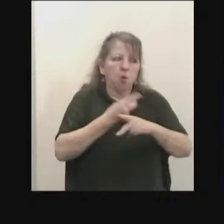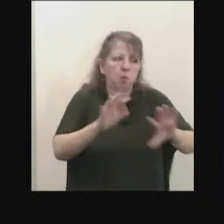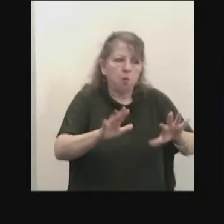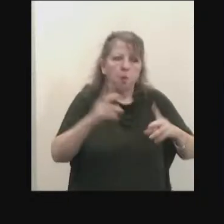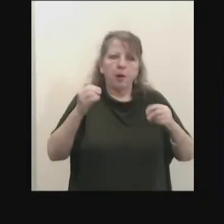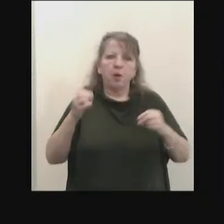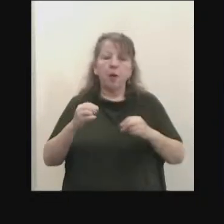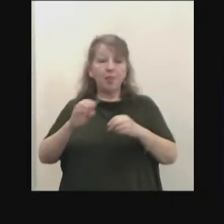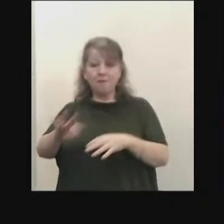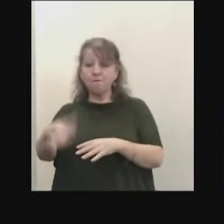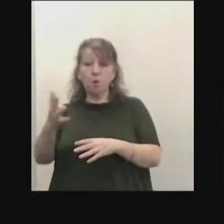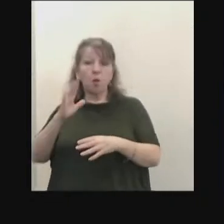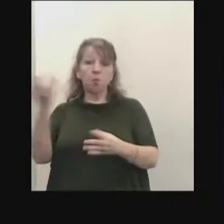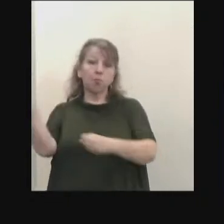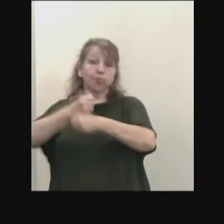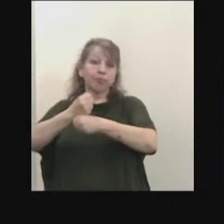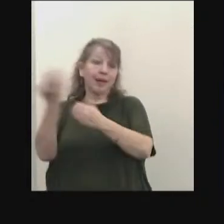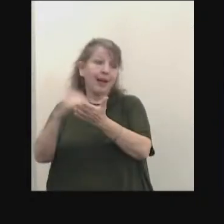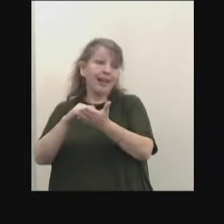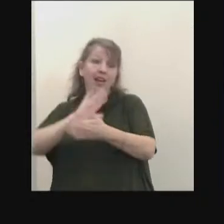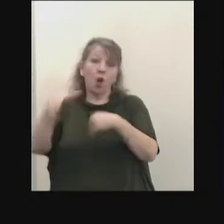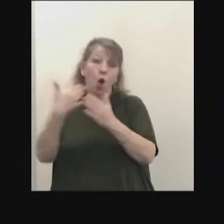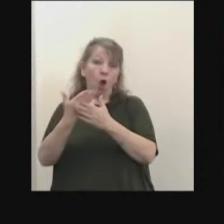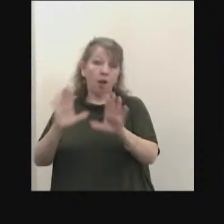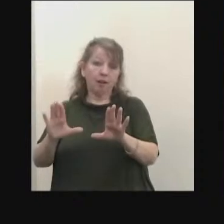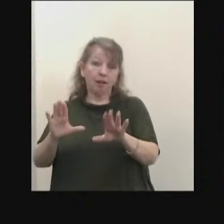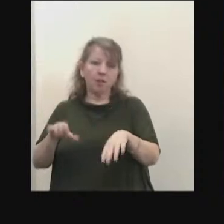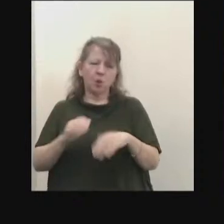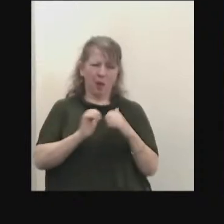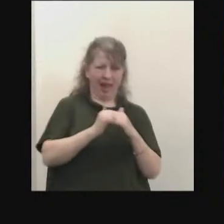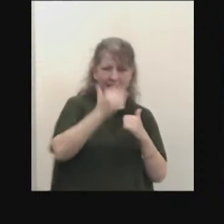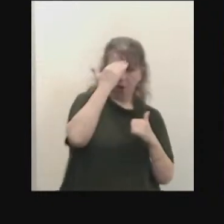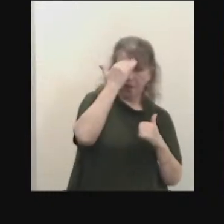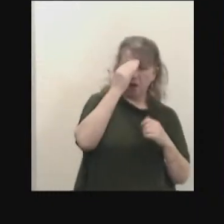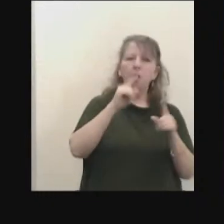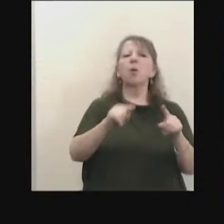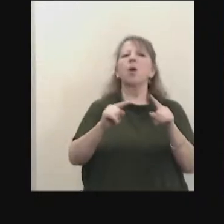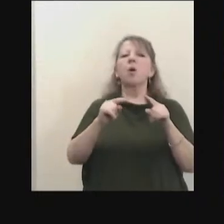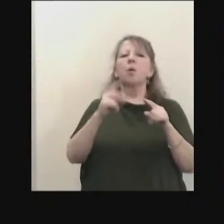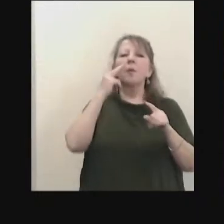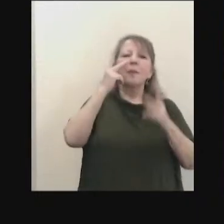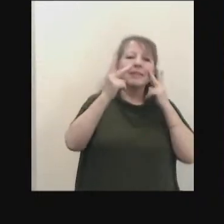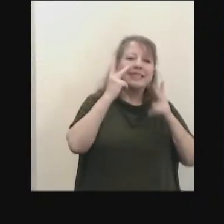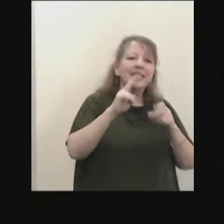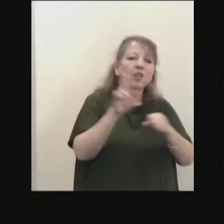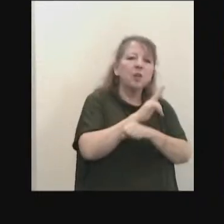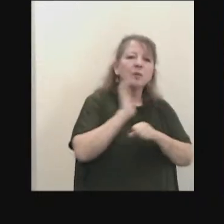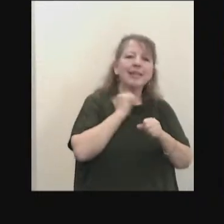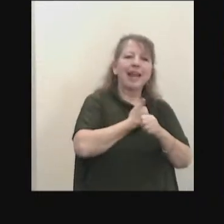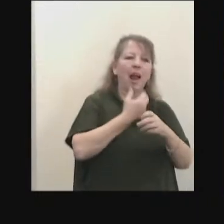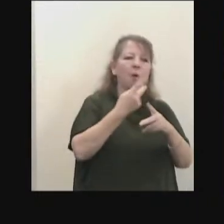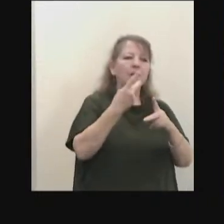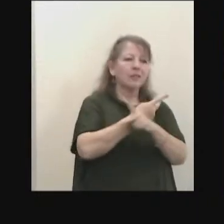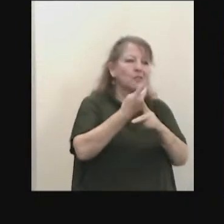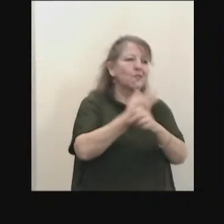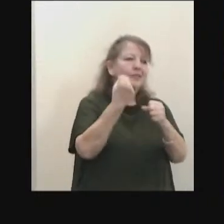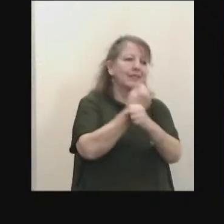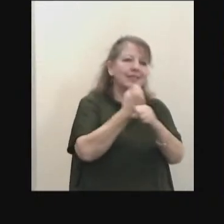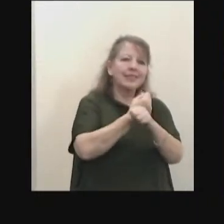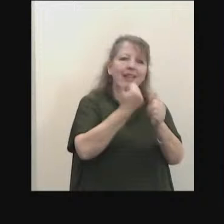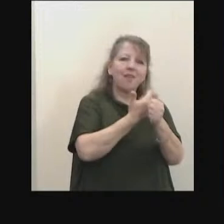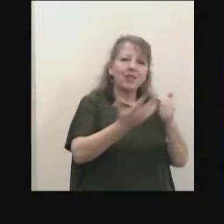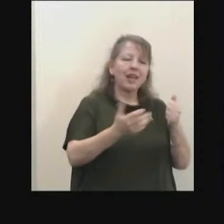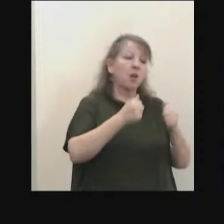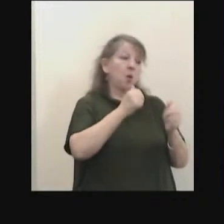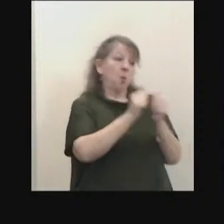talked about we're going to assess the need for additional measures using COVID-19 case data, the positivity rate, and especially hospitalizations